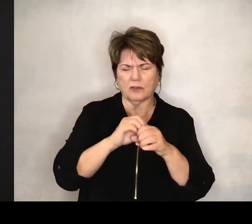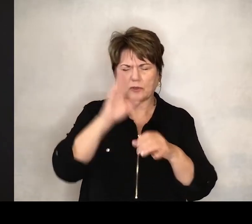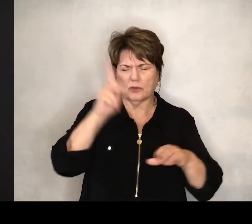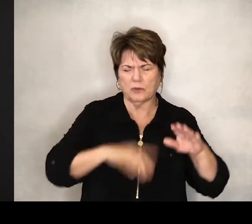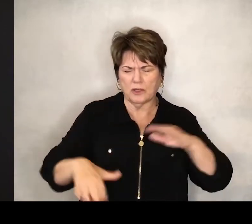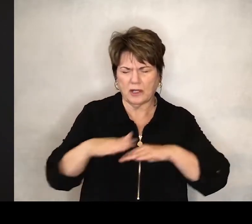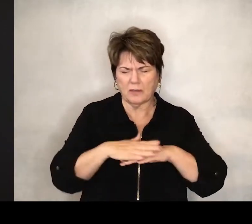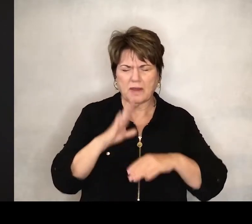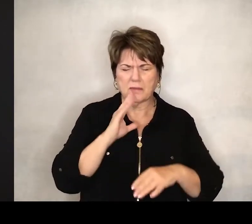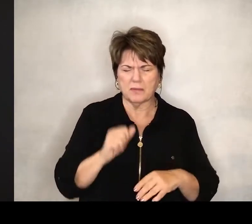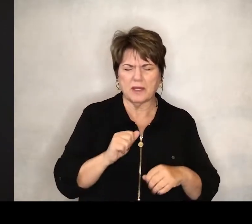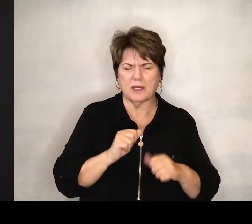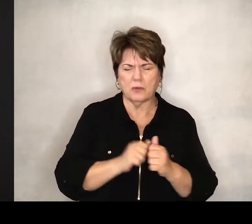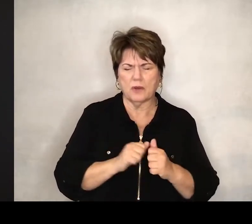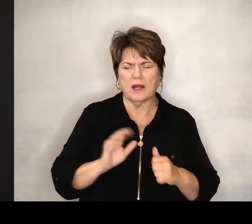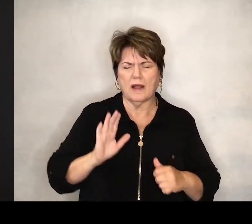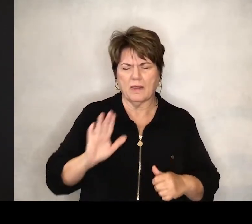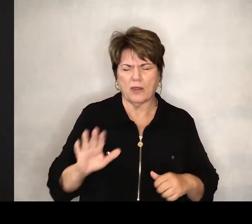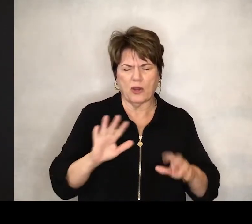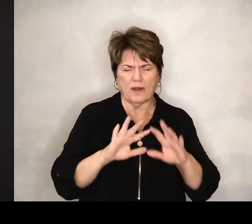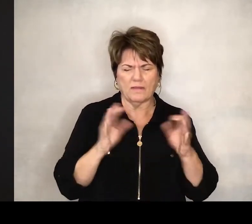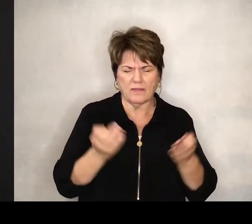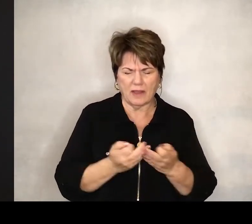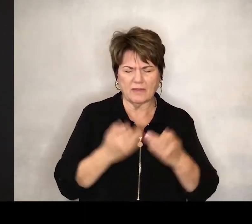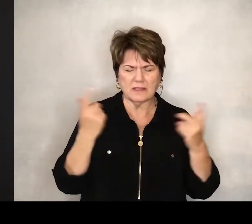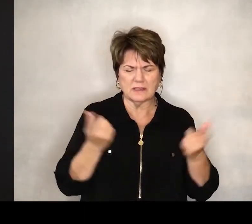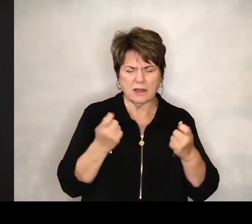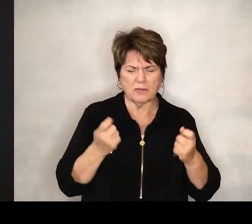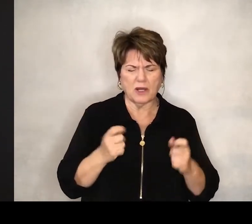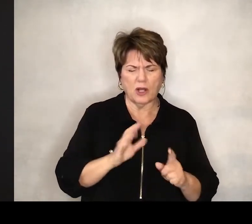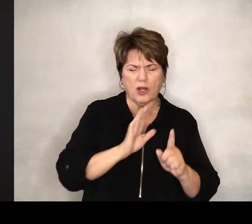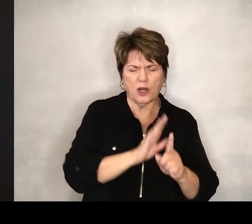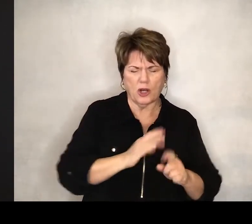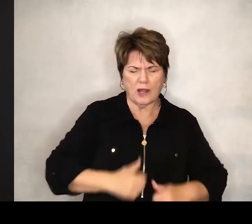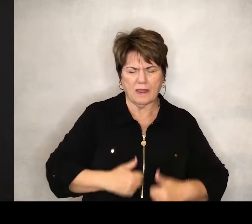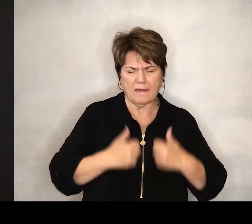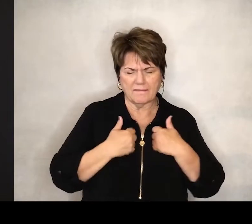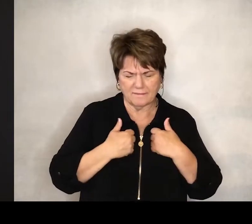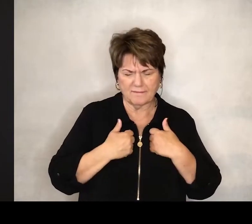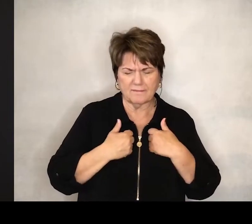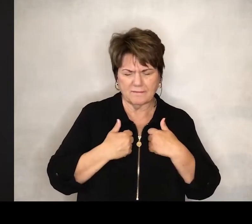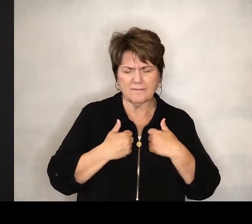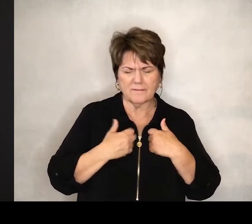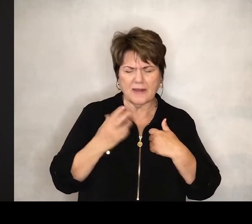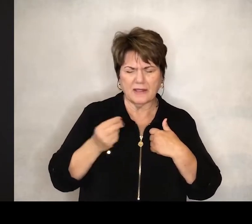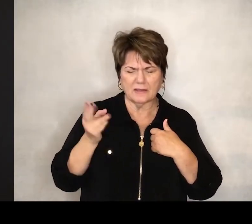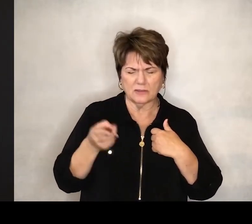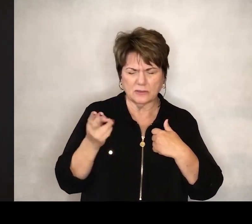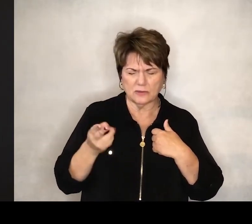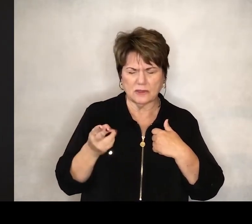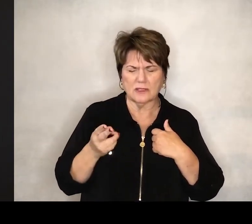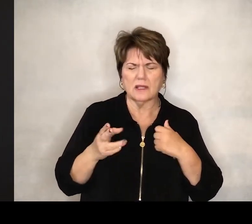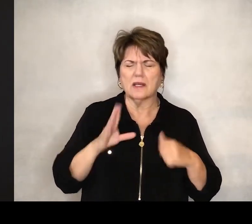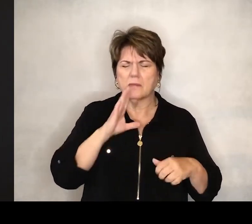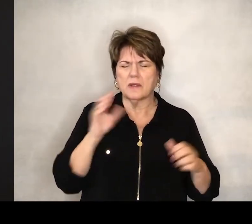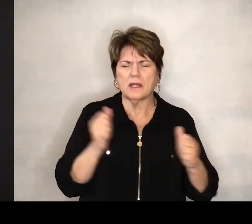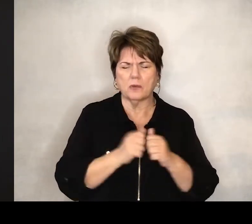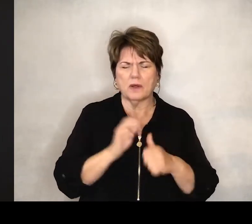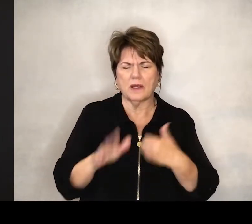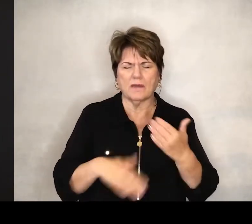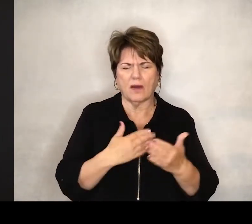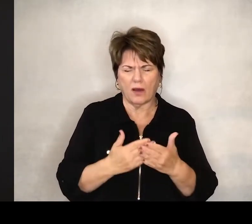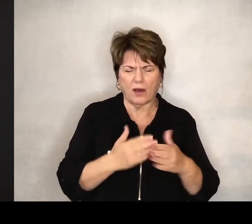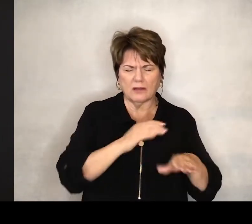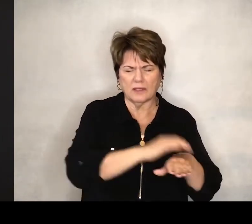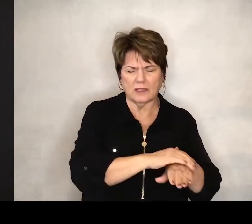her family as they celebrate her life and legacy, and be with all the people of the United Kingdom as